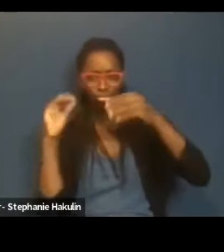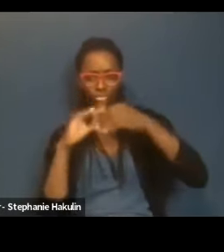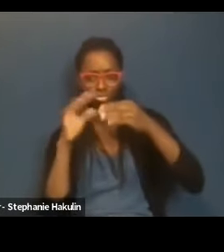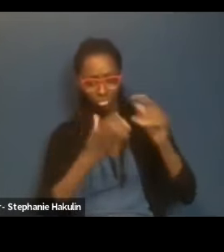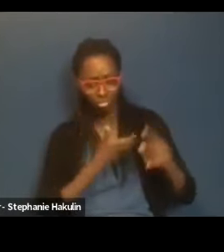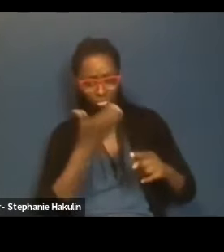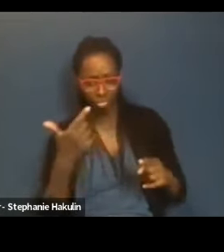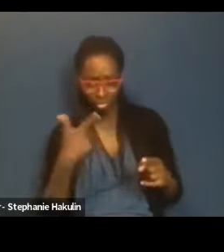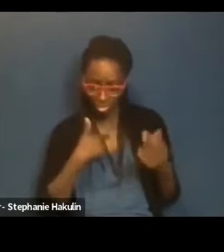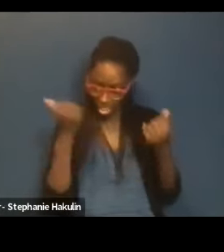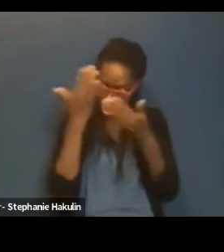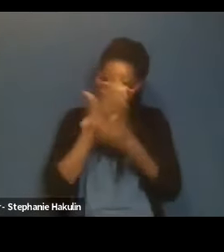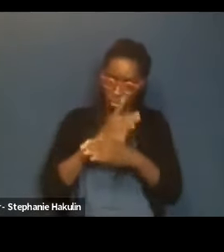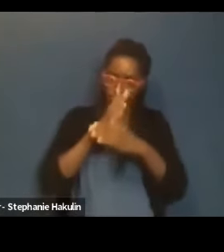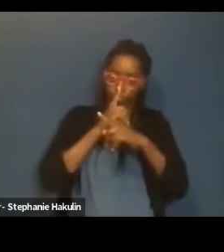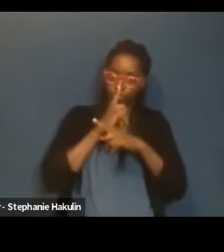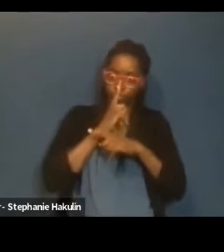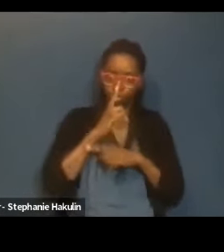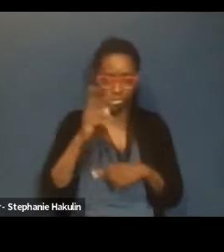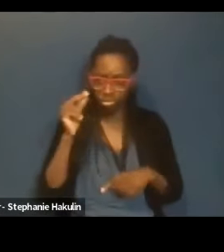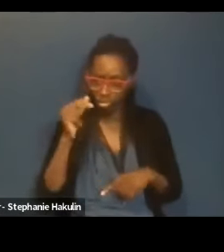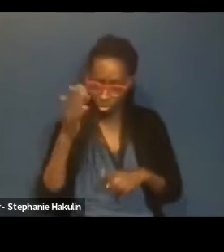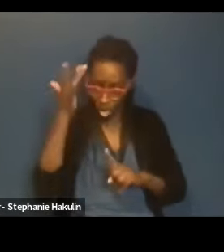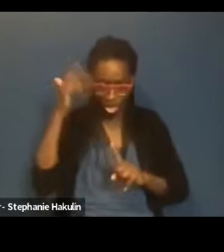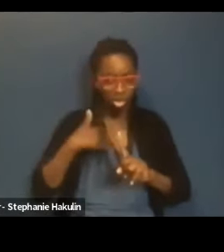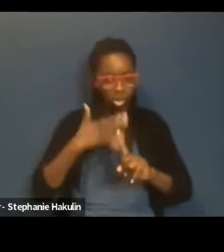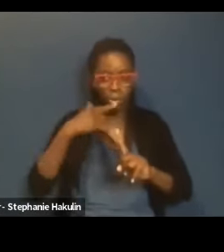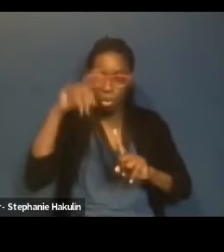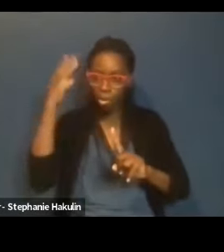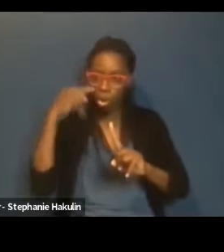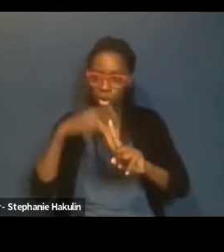boys, speaking out for color boys. Punch on the silence to survive.